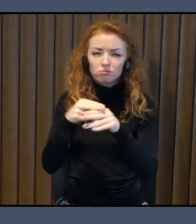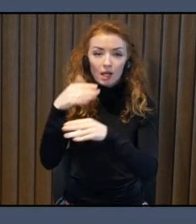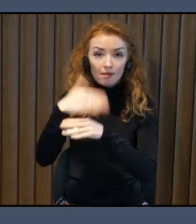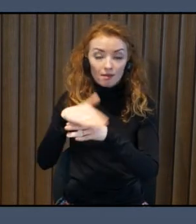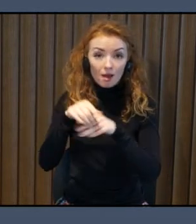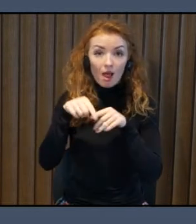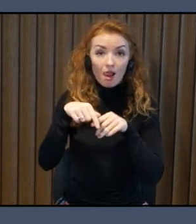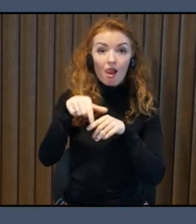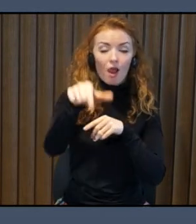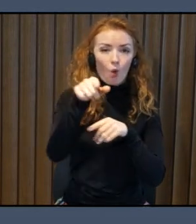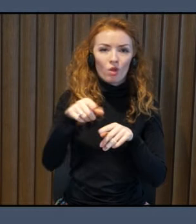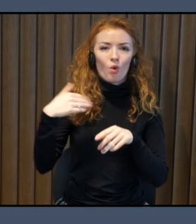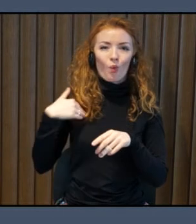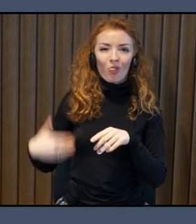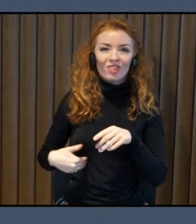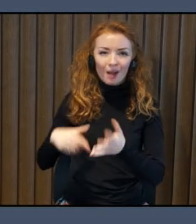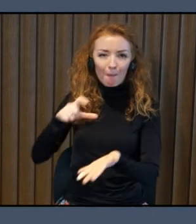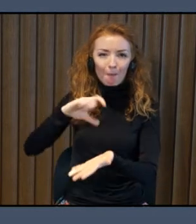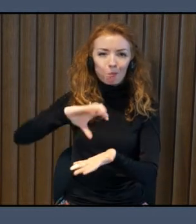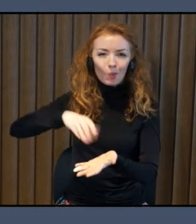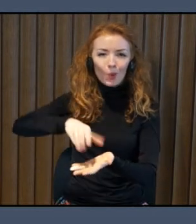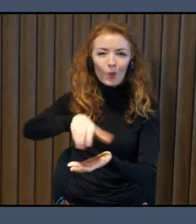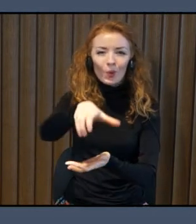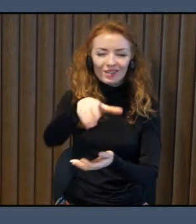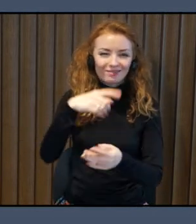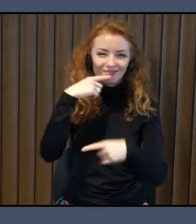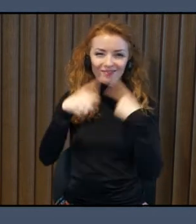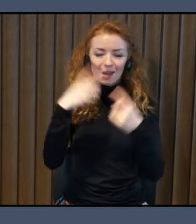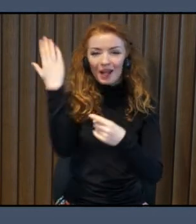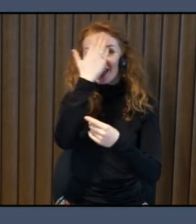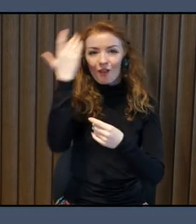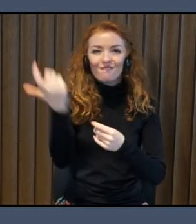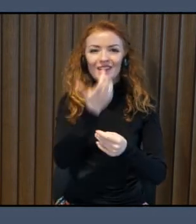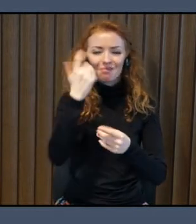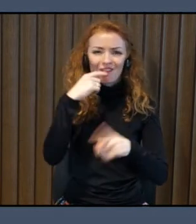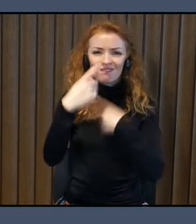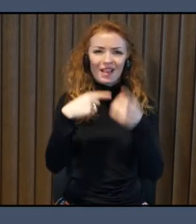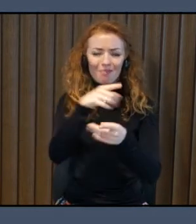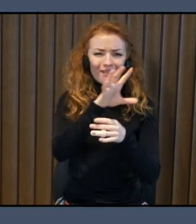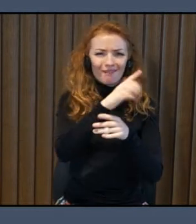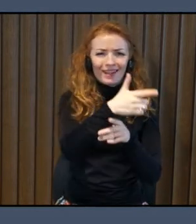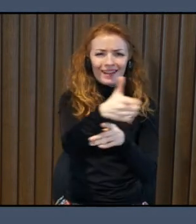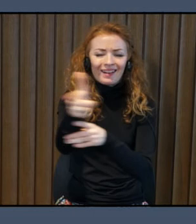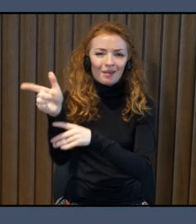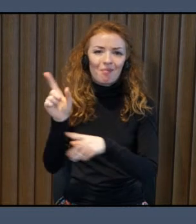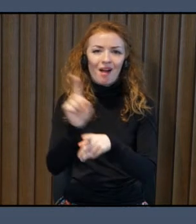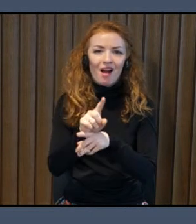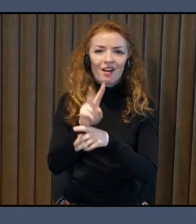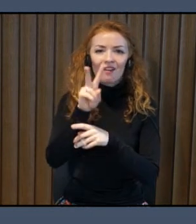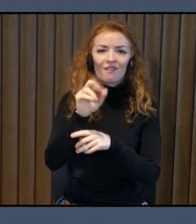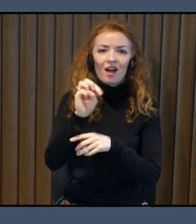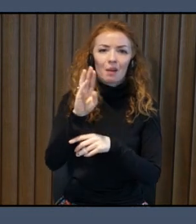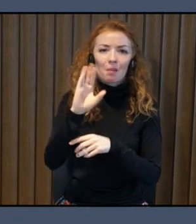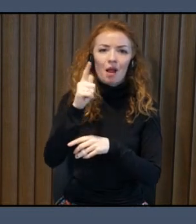is quite long. And there is these cobblestone streets, which is so specific